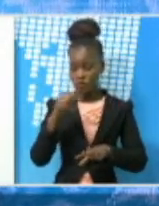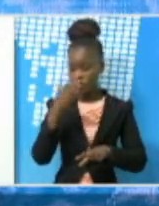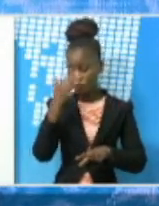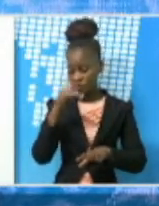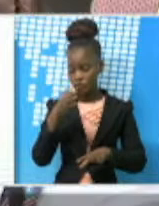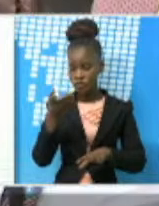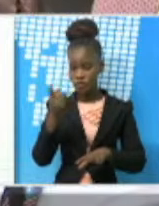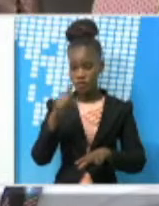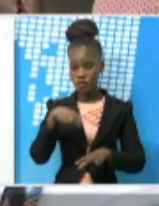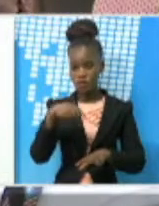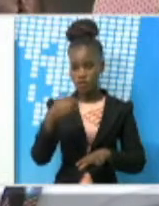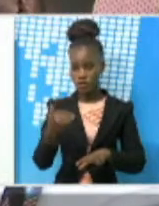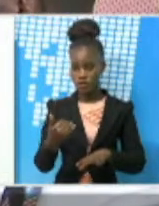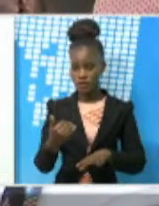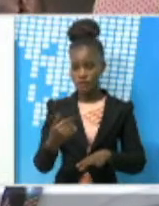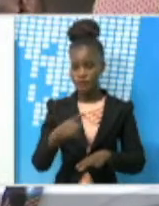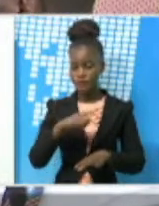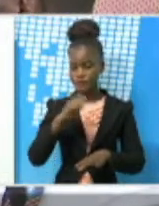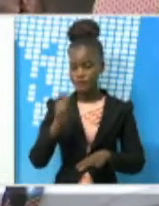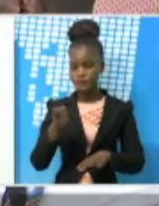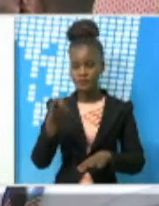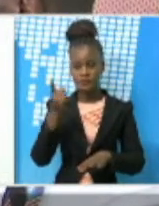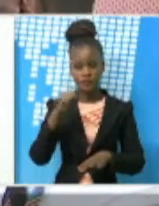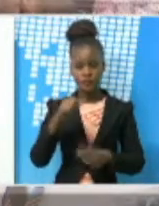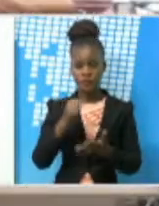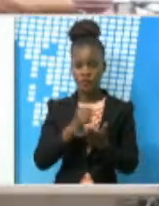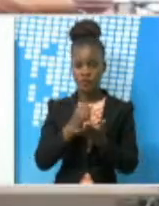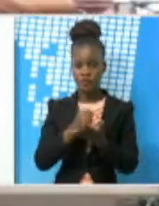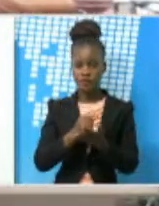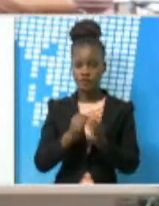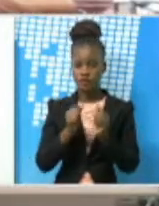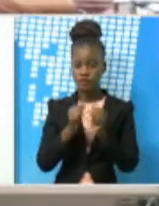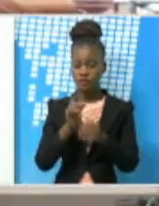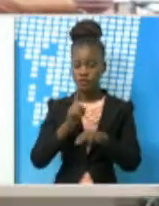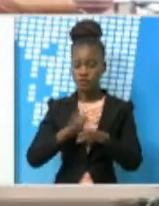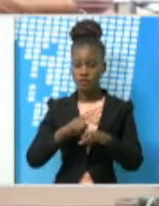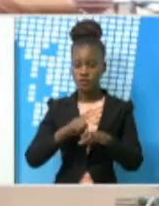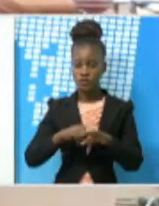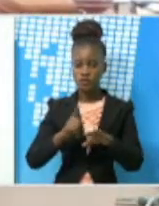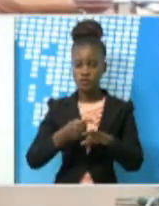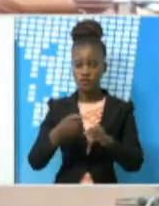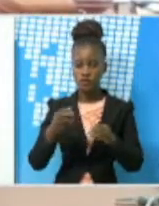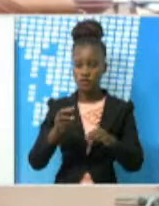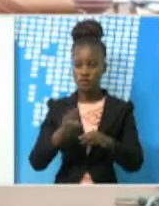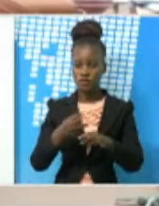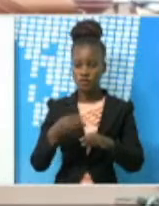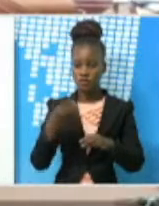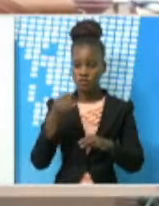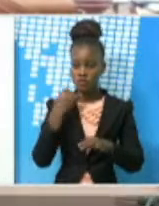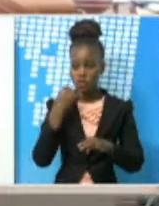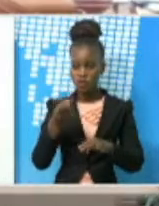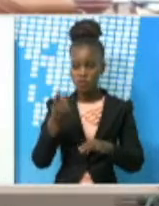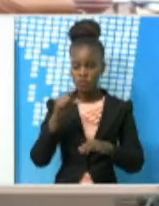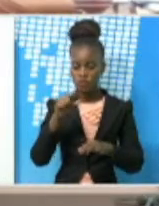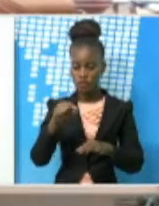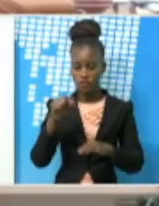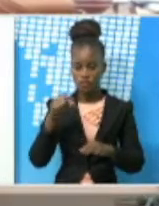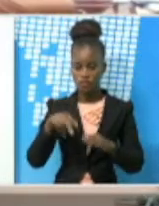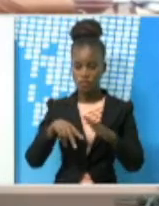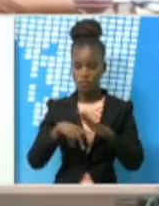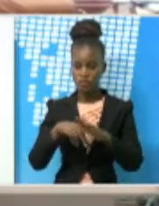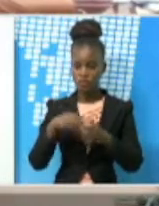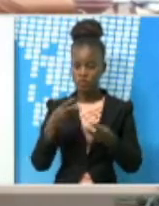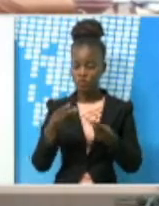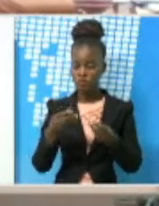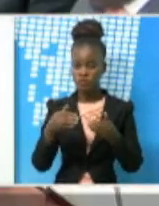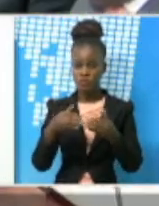go. The endeavors of Post Bank came at a time when the Minister of Finance is appealing to the Parliament's Finance Committee